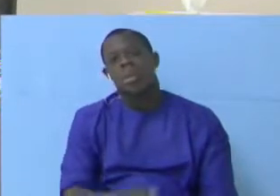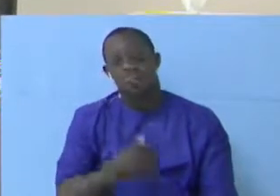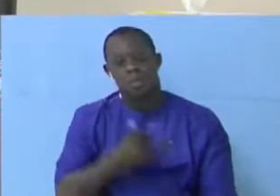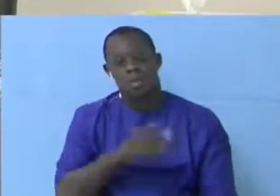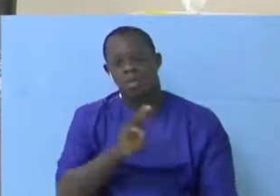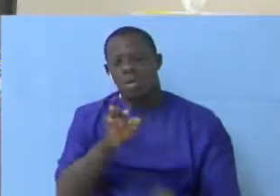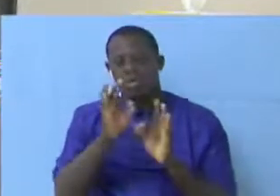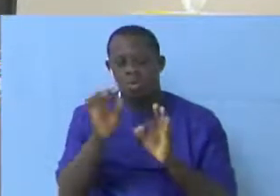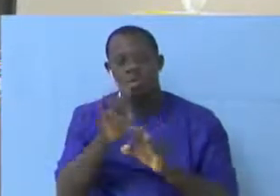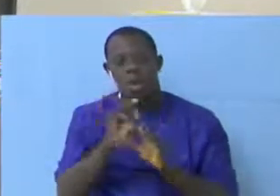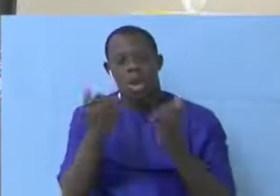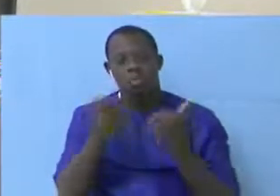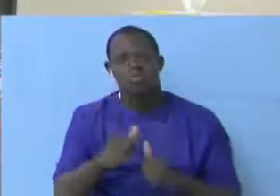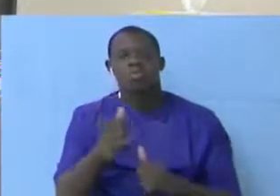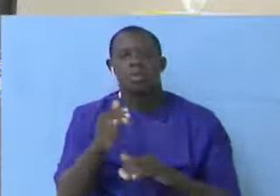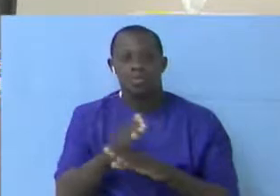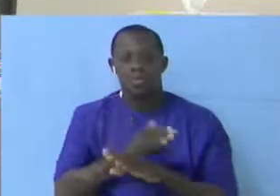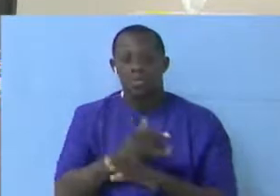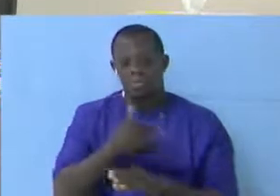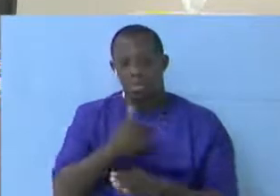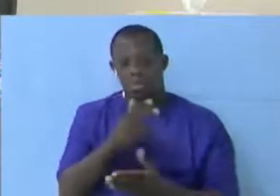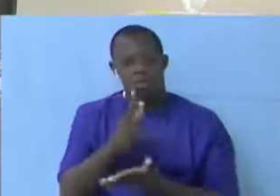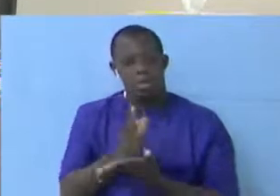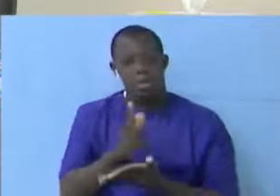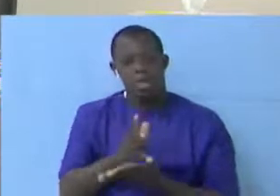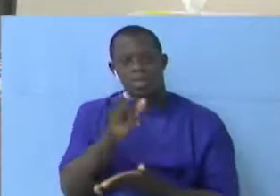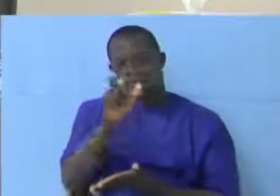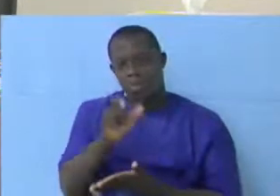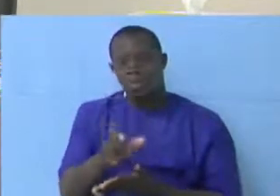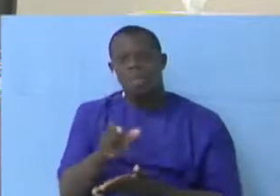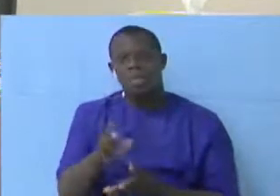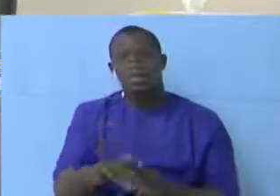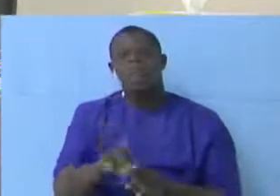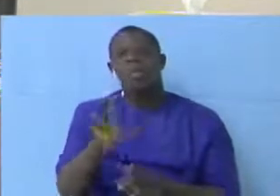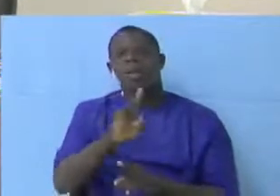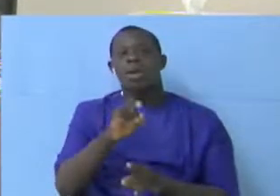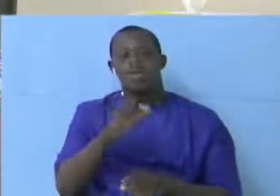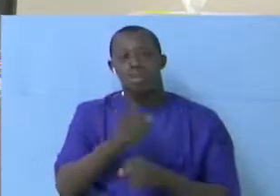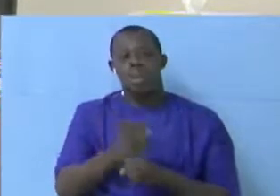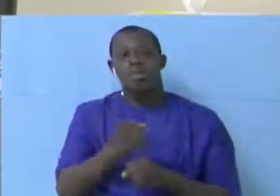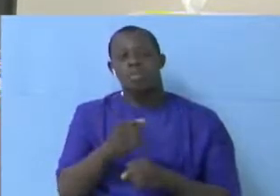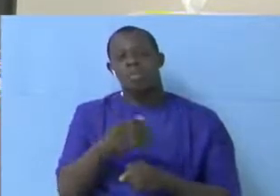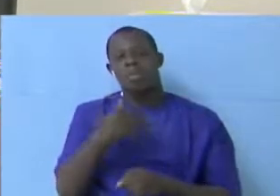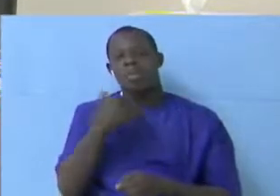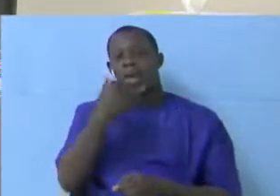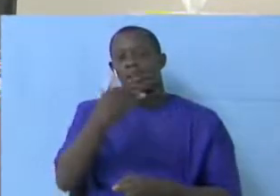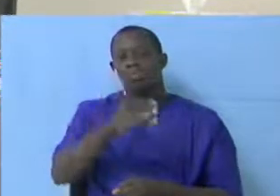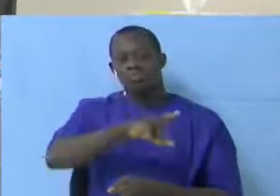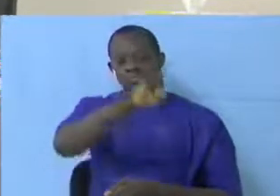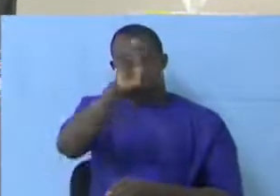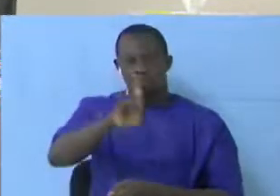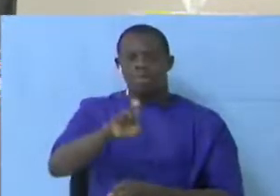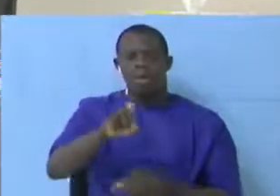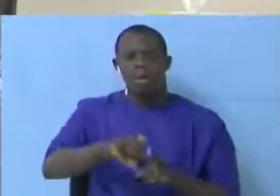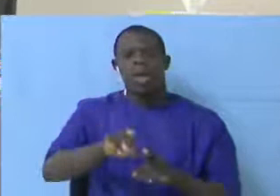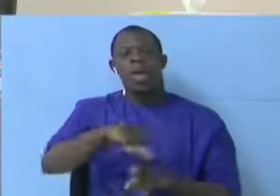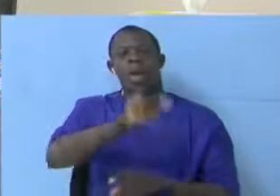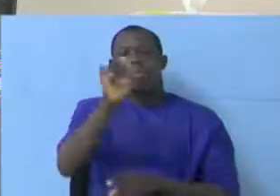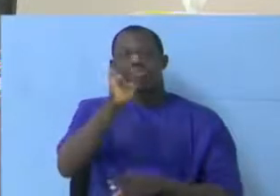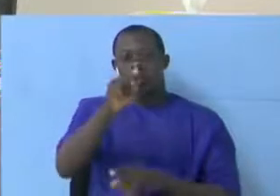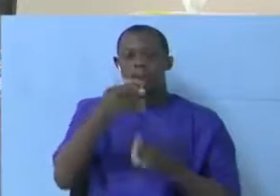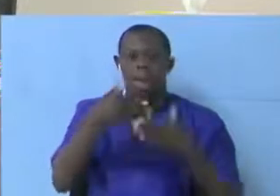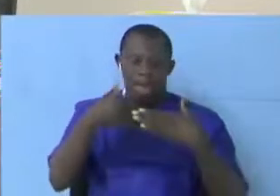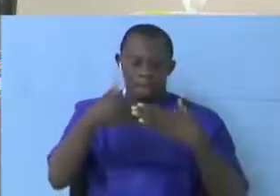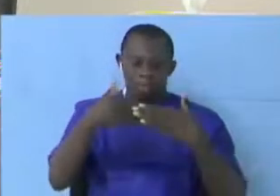Exactly. The proposition that I made to you was just to ask a question and for you to react to